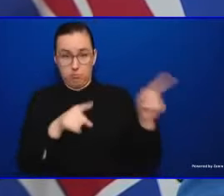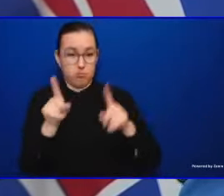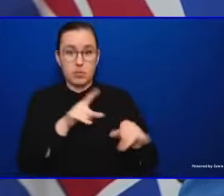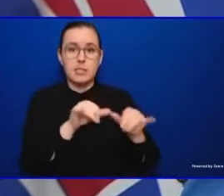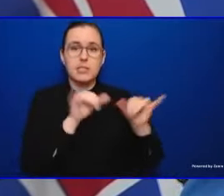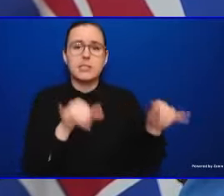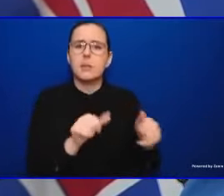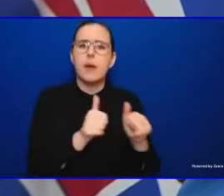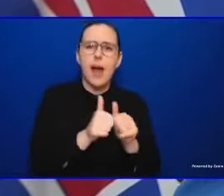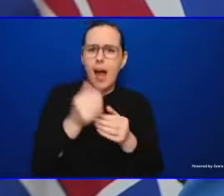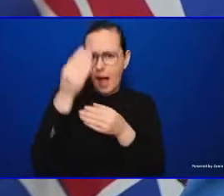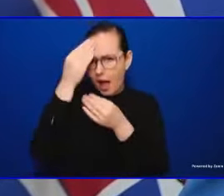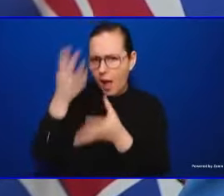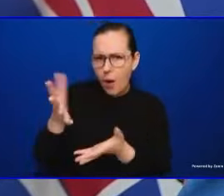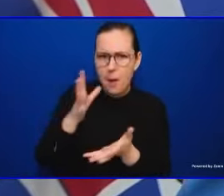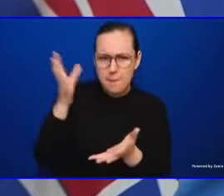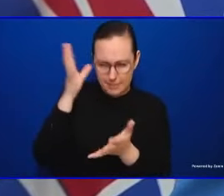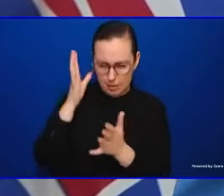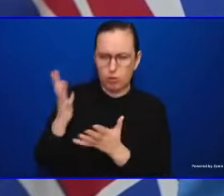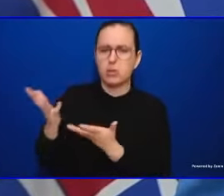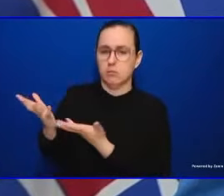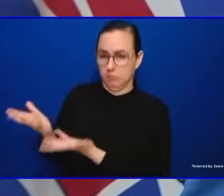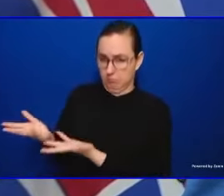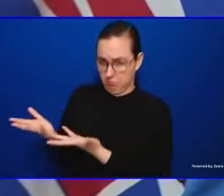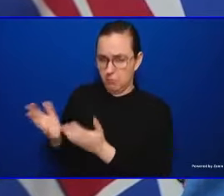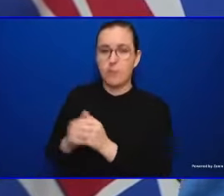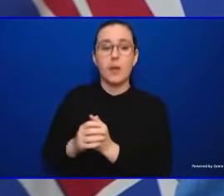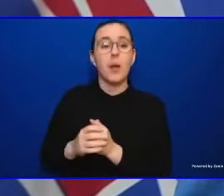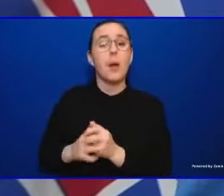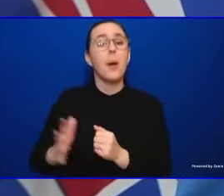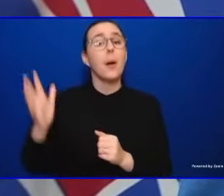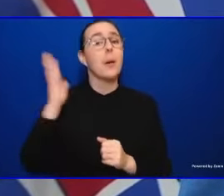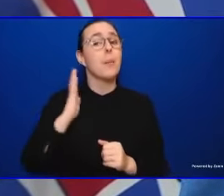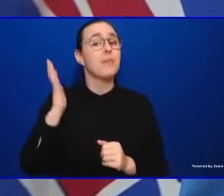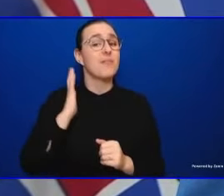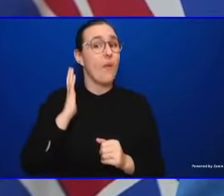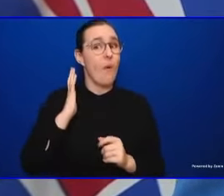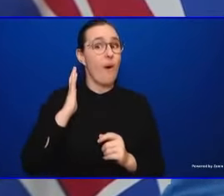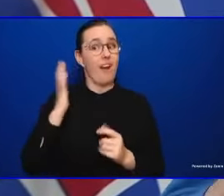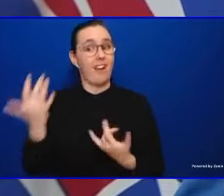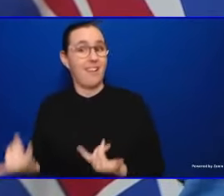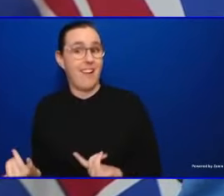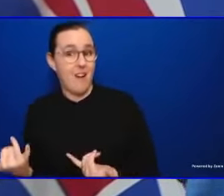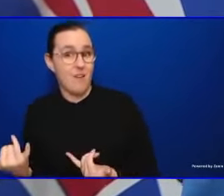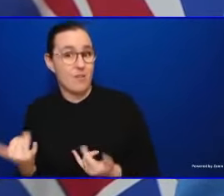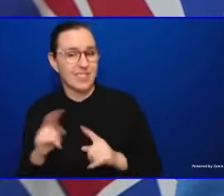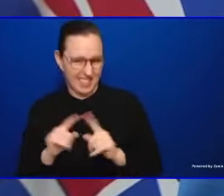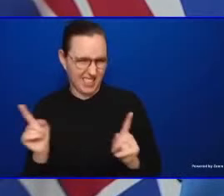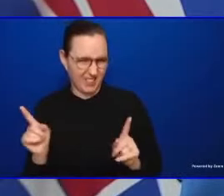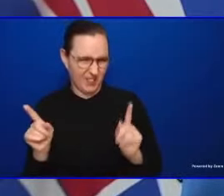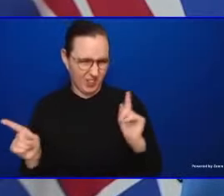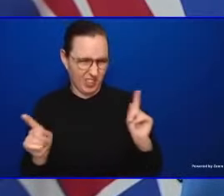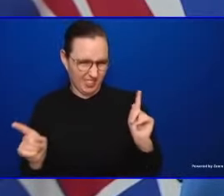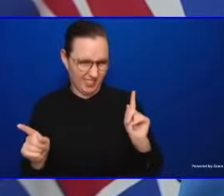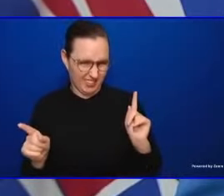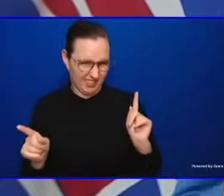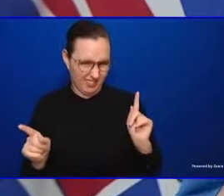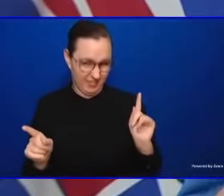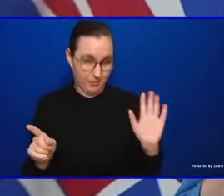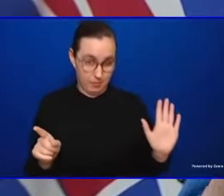is going to look, though, very different from what has been in place before, because as public health has advised